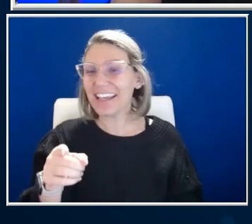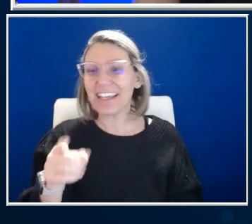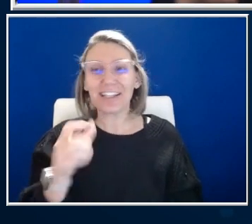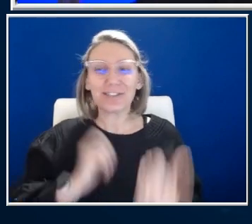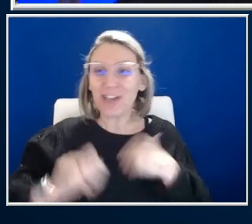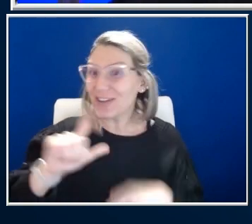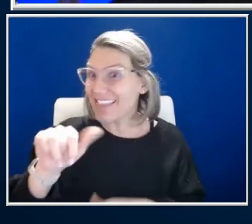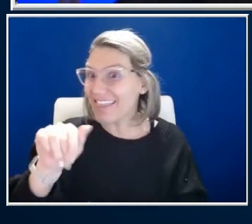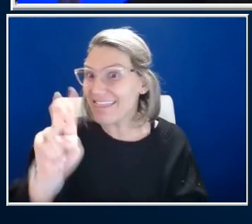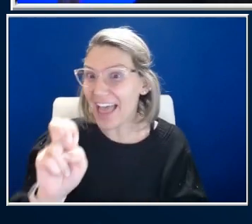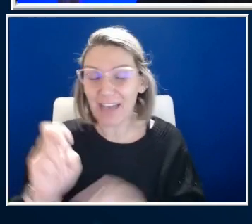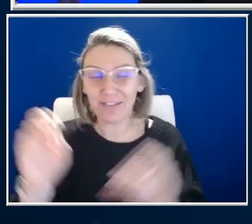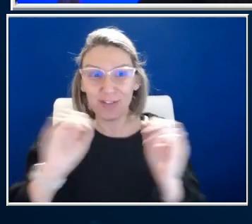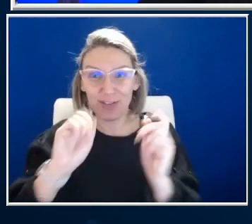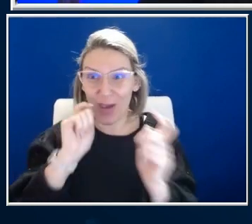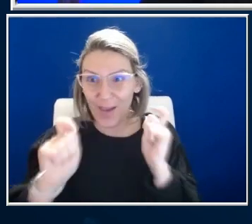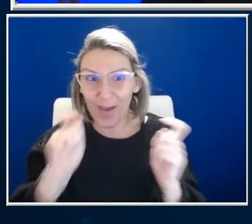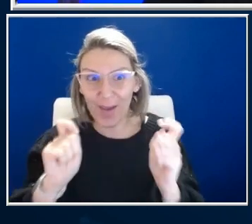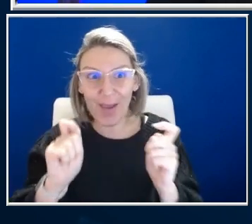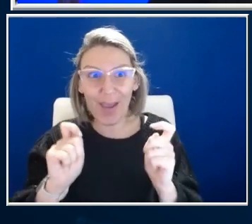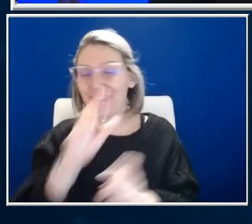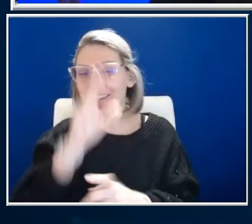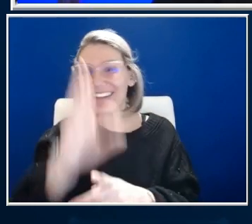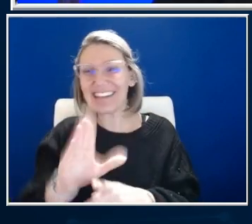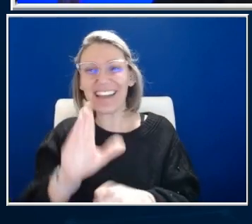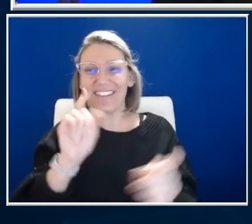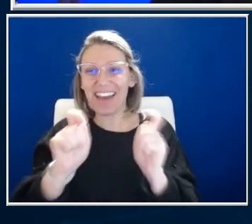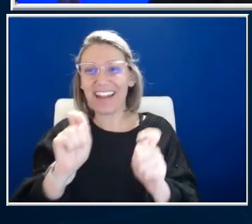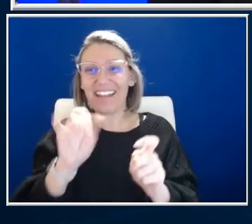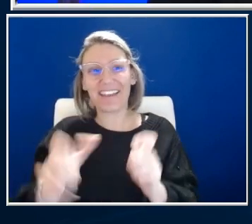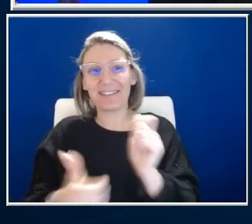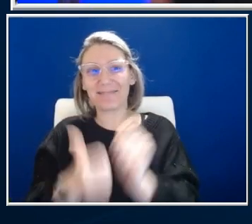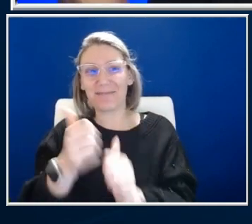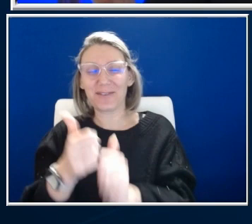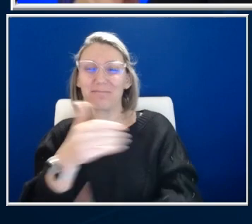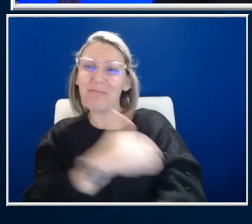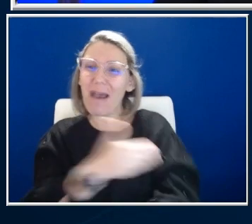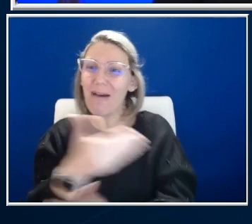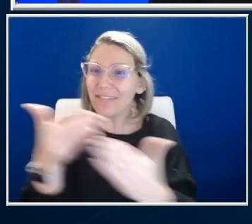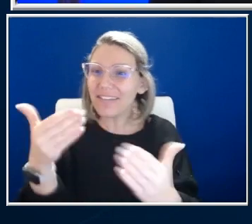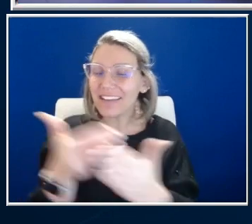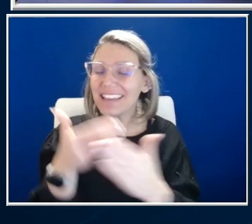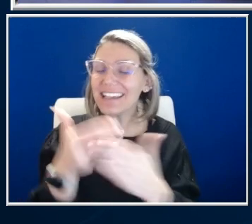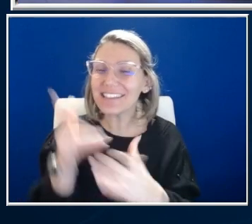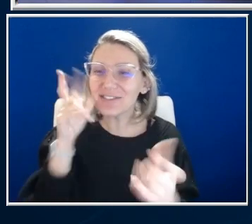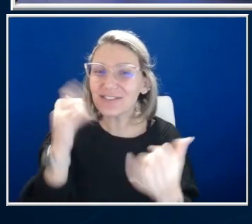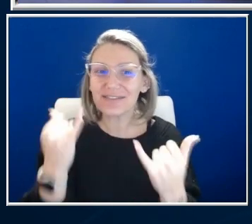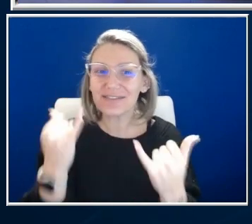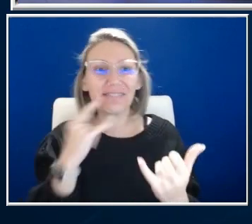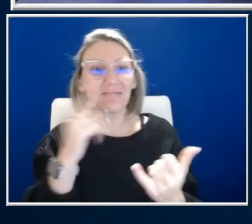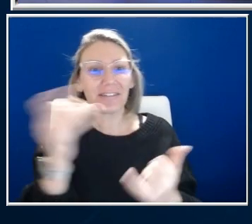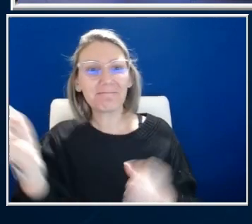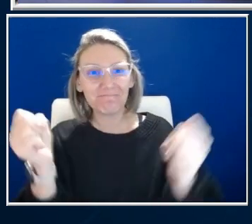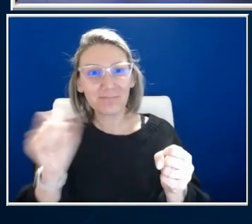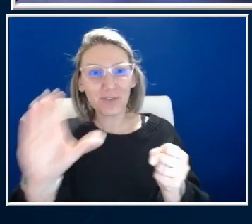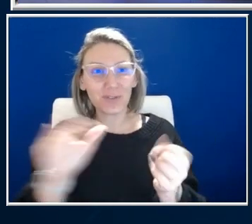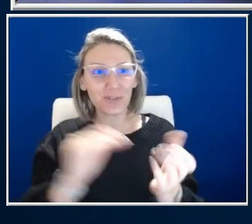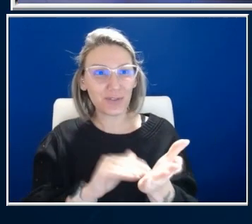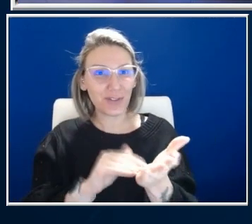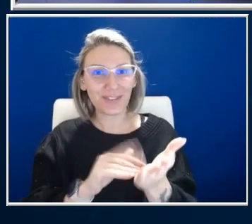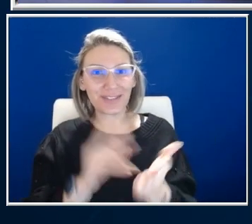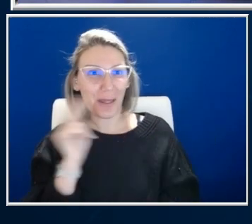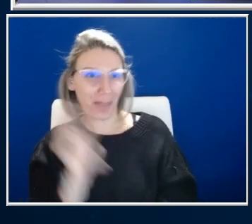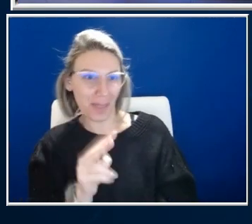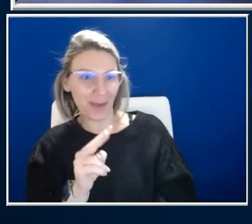I never in a million years would I edit that out. That's one of the most powerful things we've heard here on this program. And I want to bring in your doctors because I looked over at them to imagine